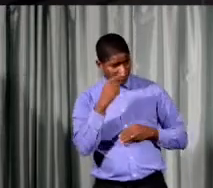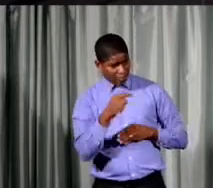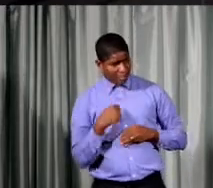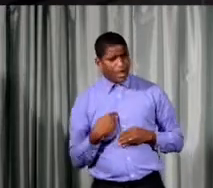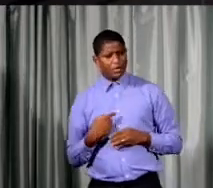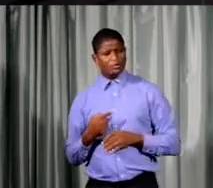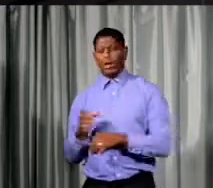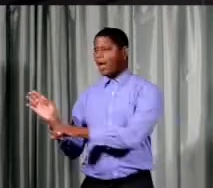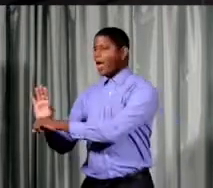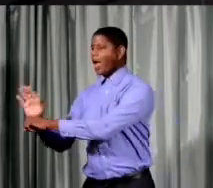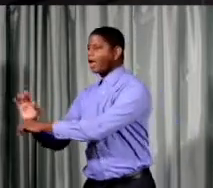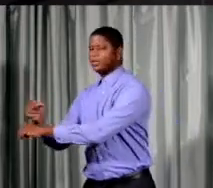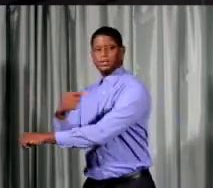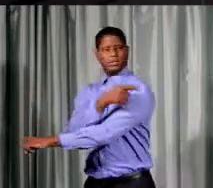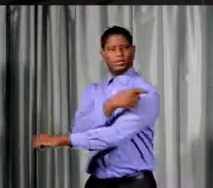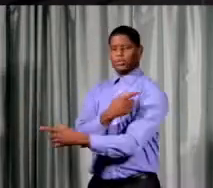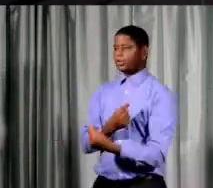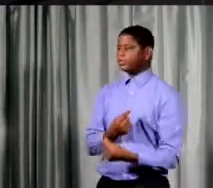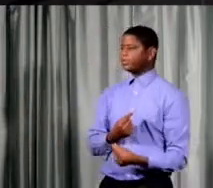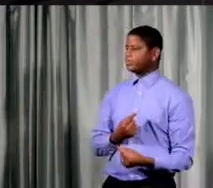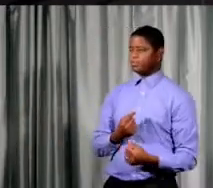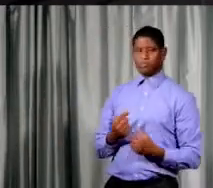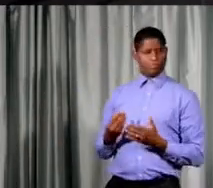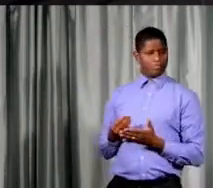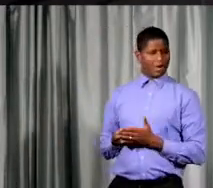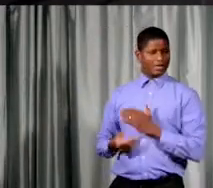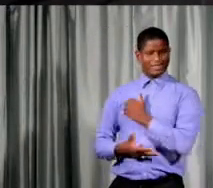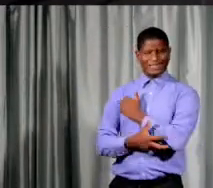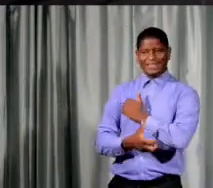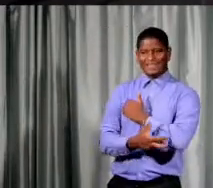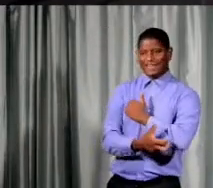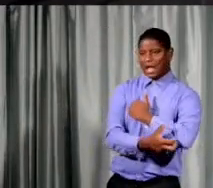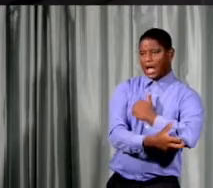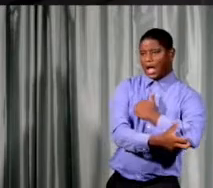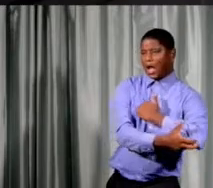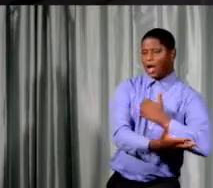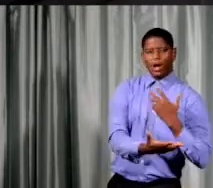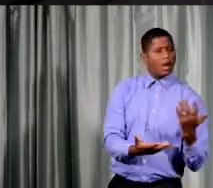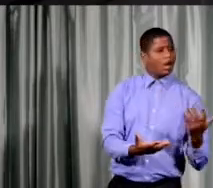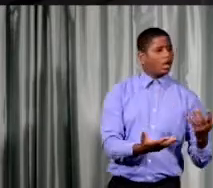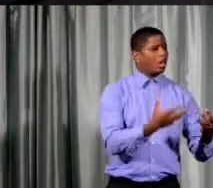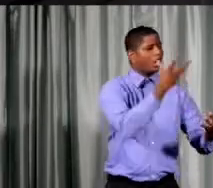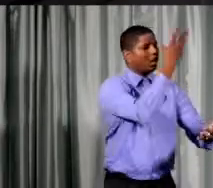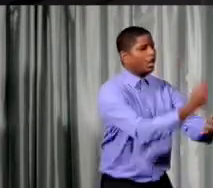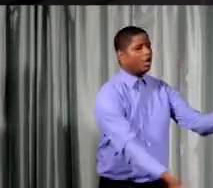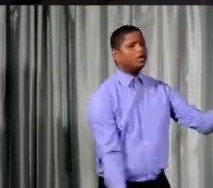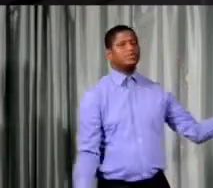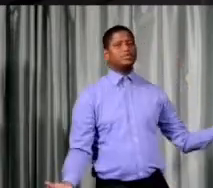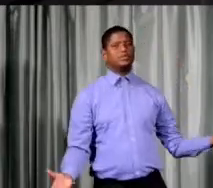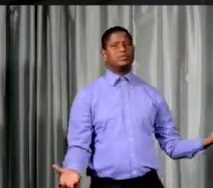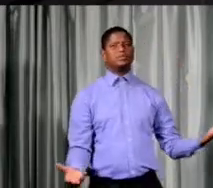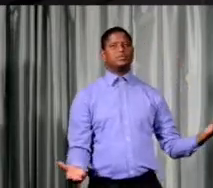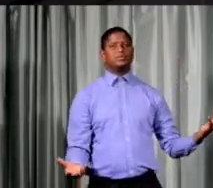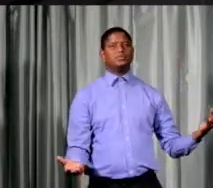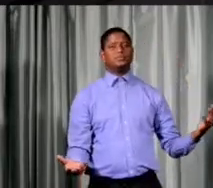them. And either the people steal the money or they do stupidness and you lose your